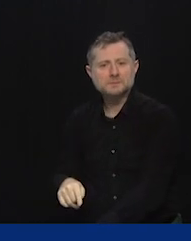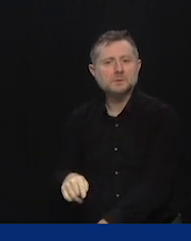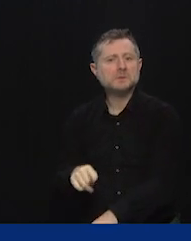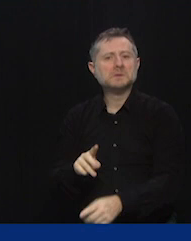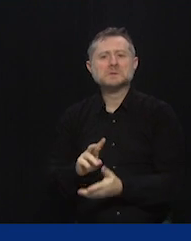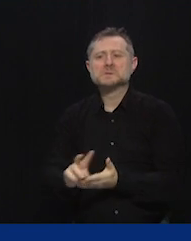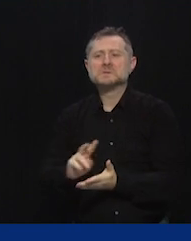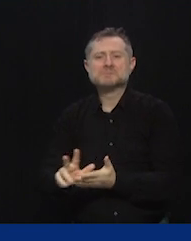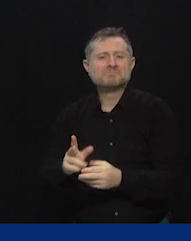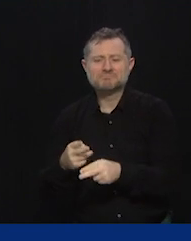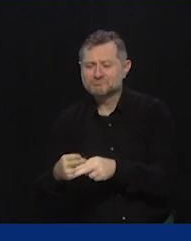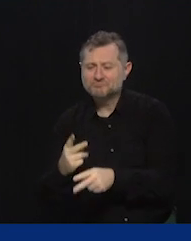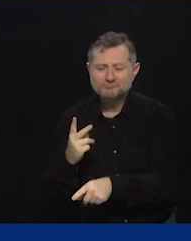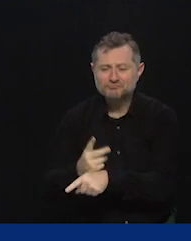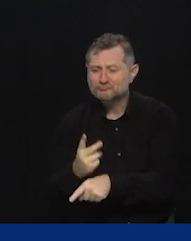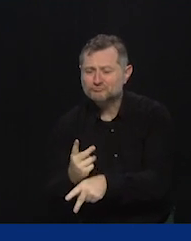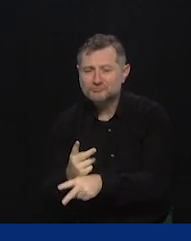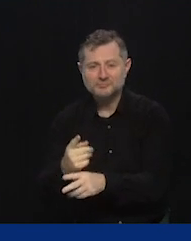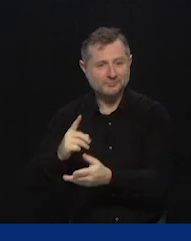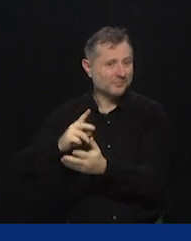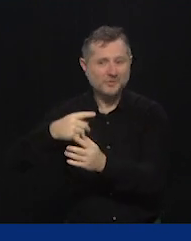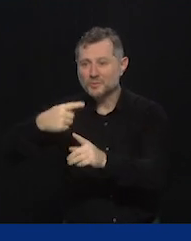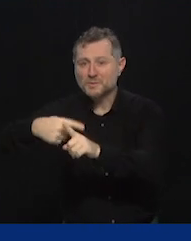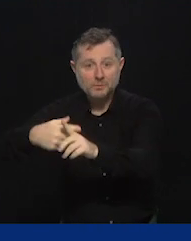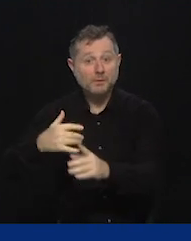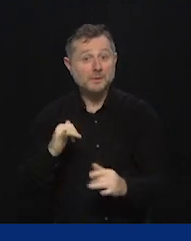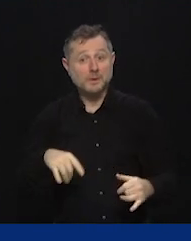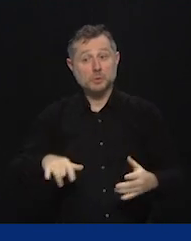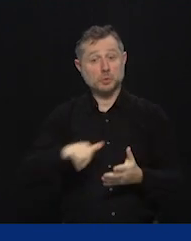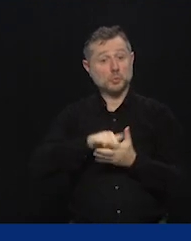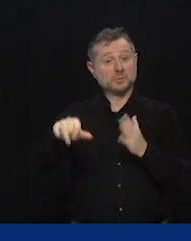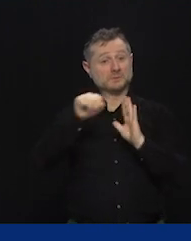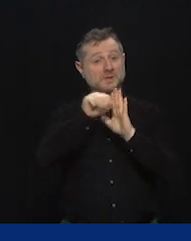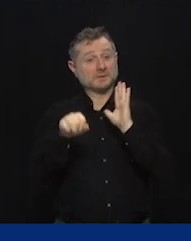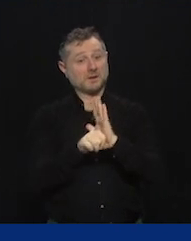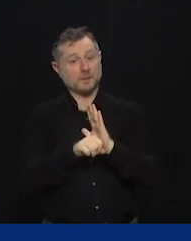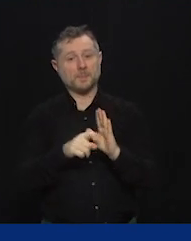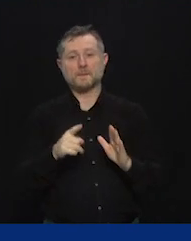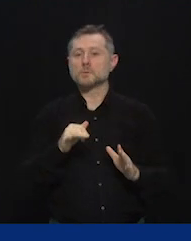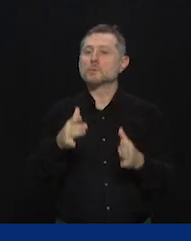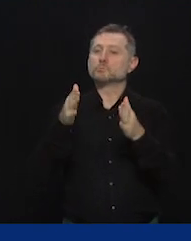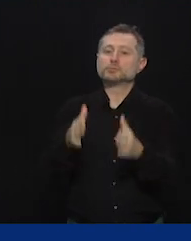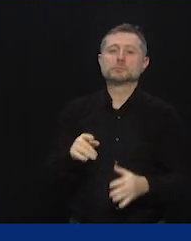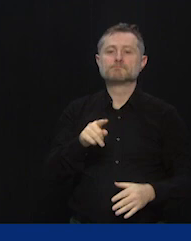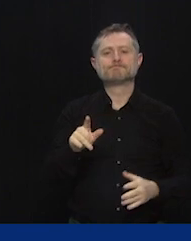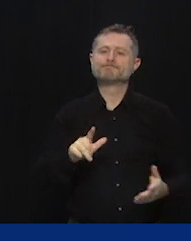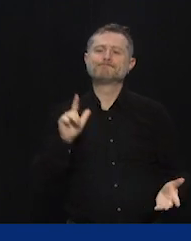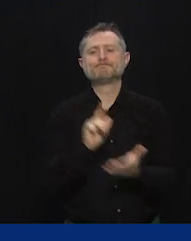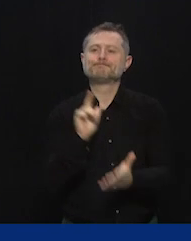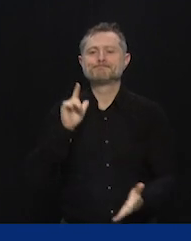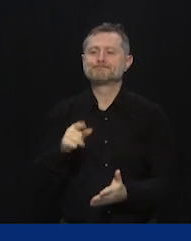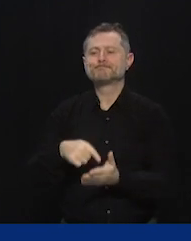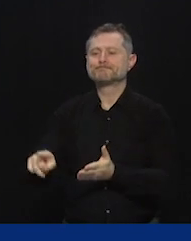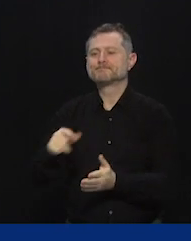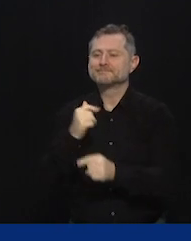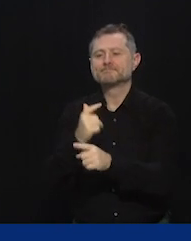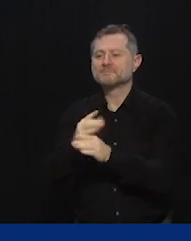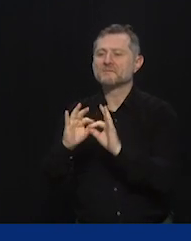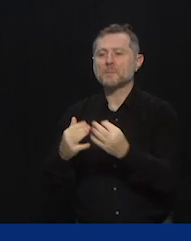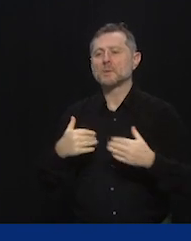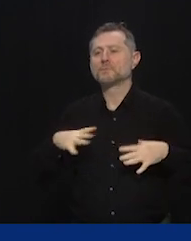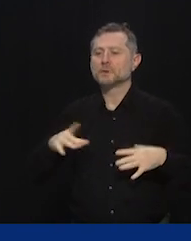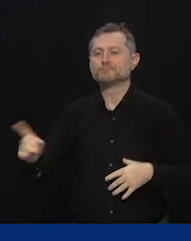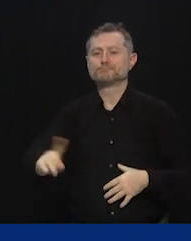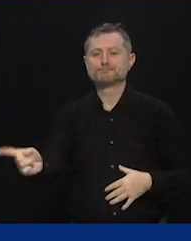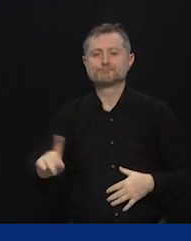of months. And right now in the state of New York, that person is not eligible for paid family leave to be able to help you. Their closest relative